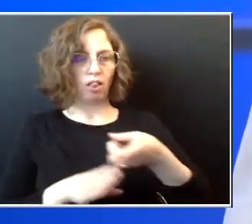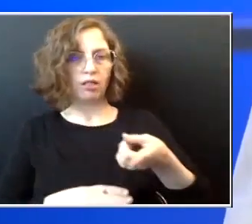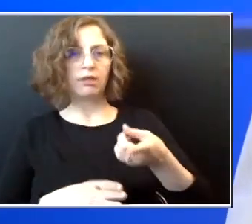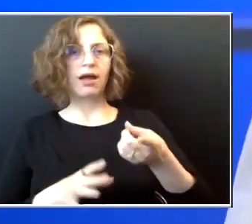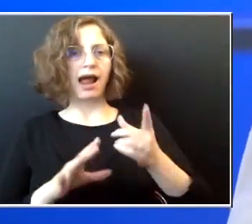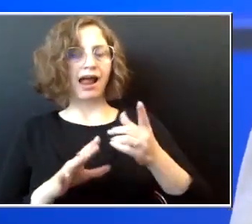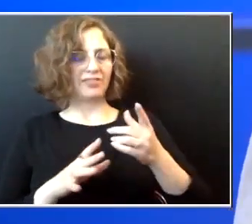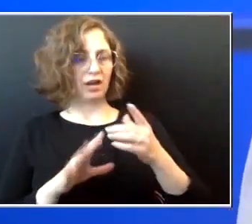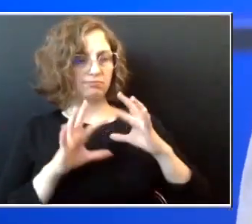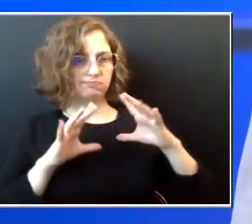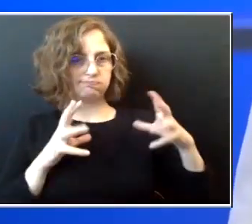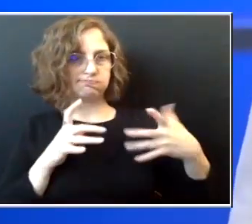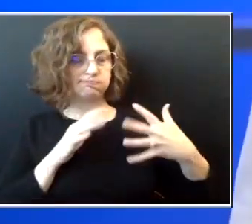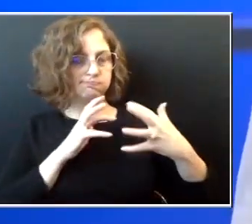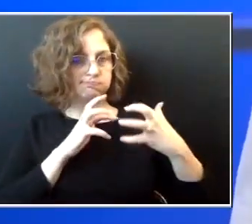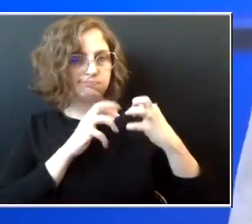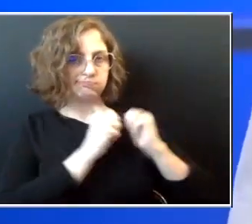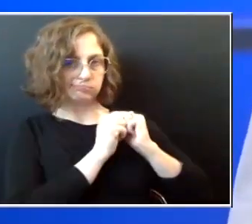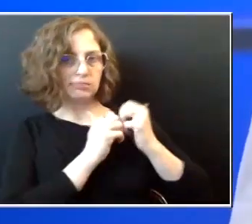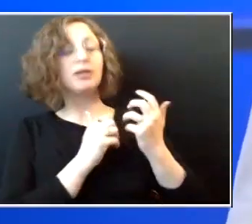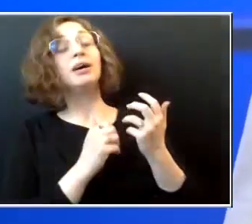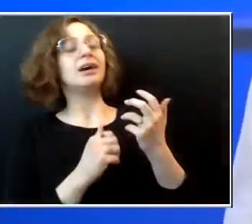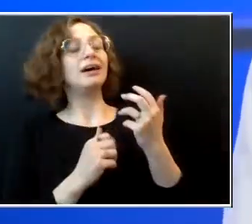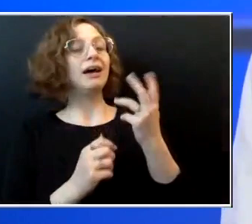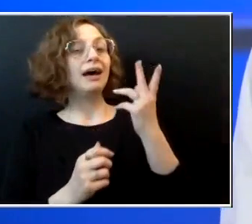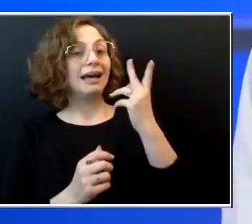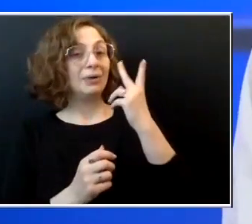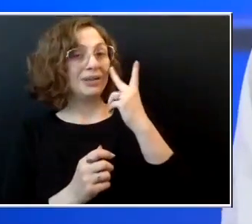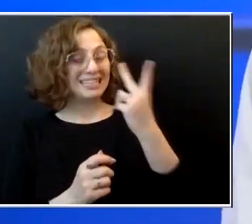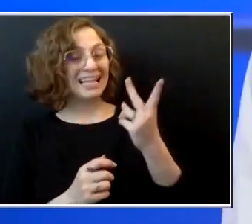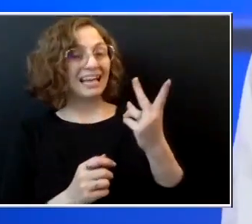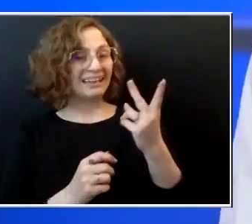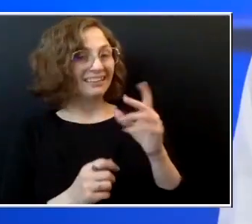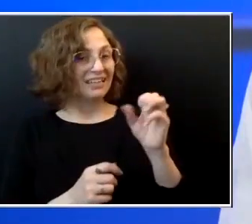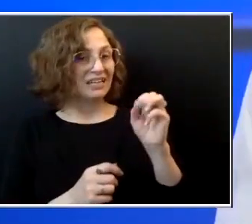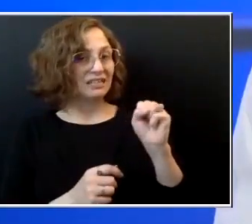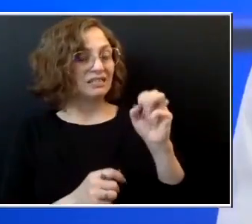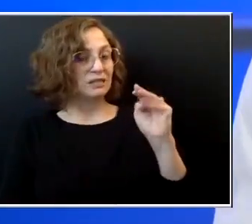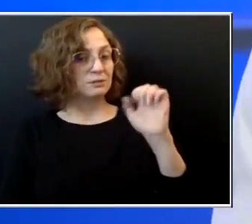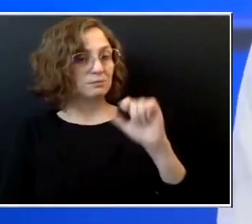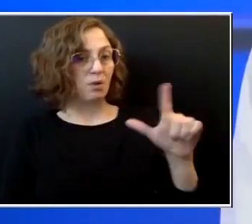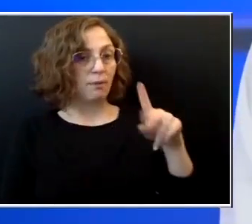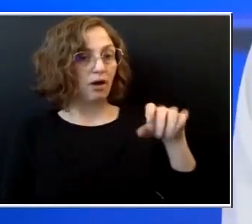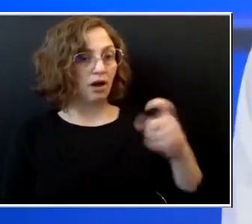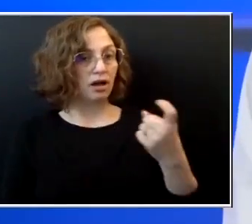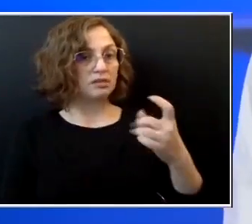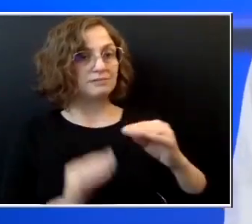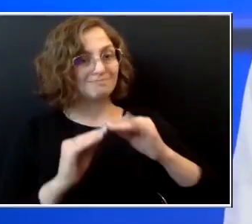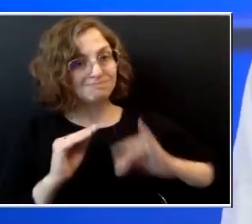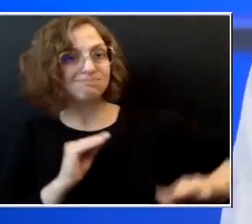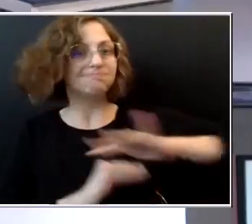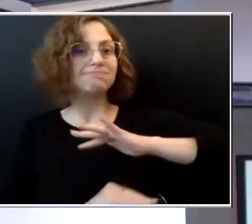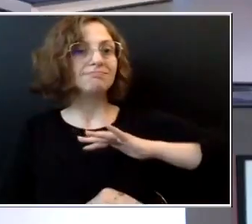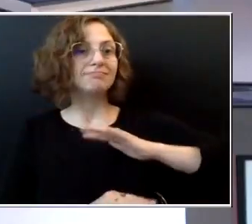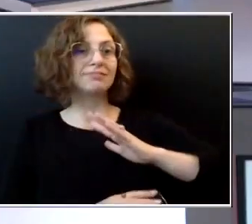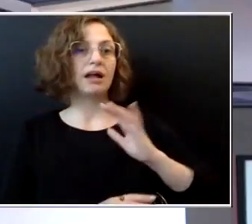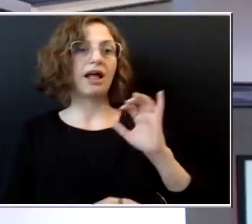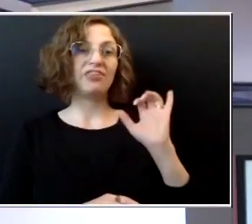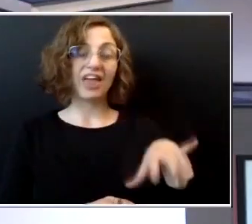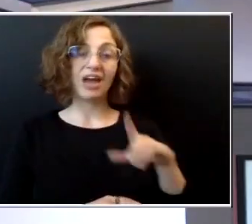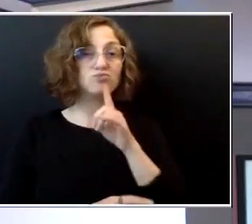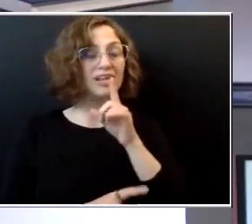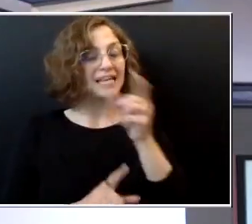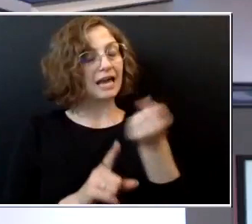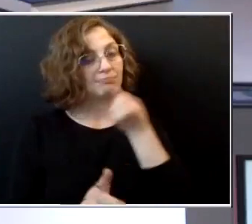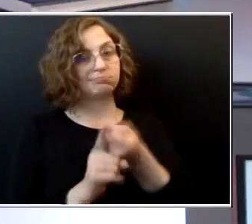smallpox spreading. Smallpox, of course, had devastated the United States before vaccination. And there was no vaccine,